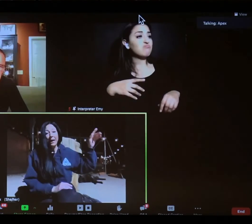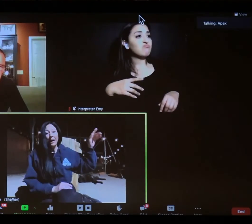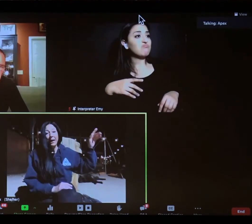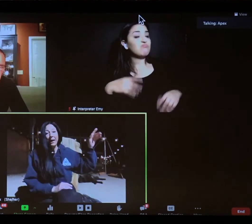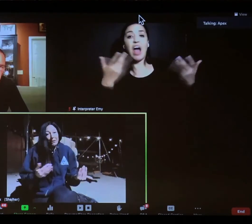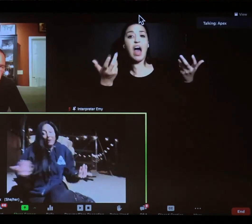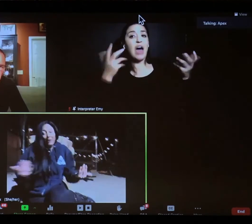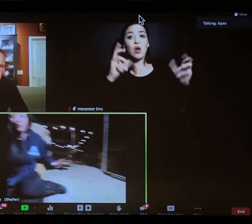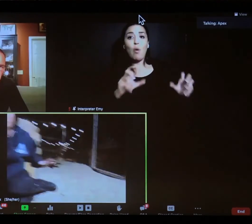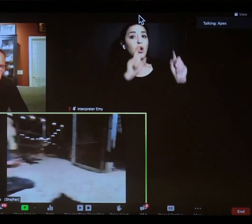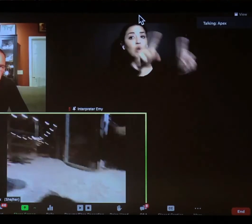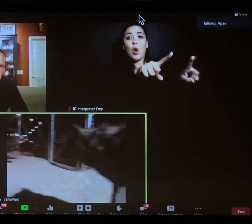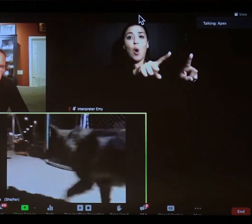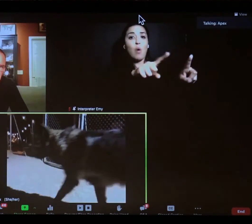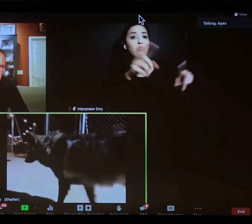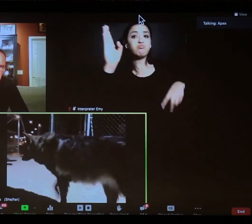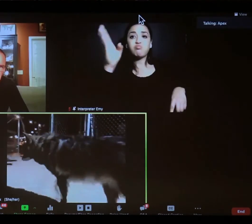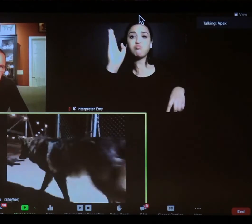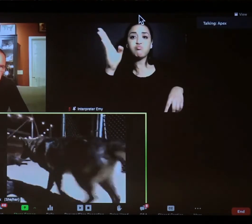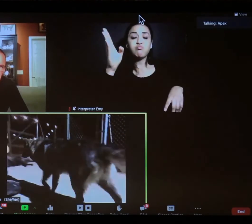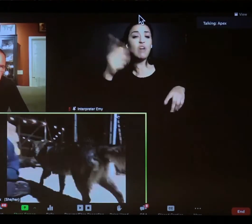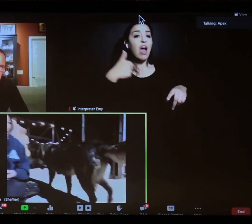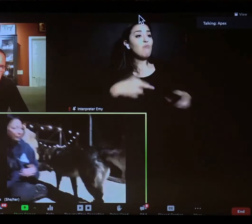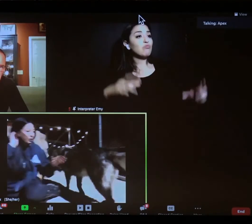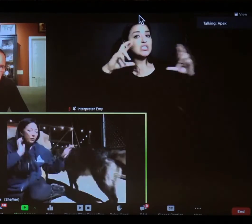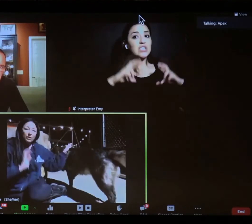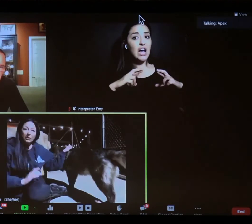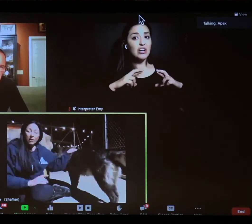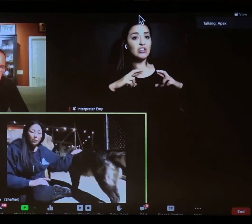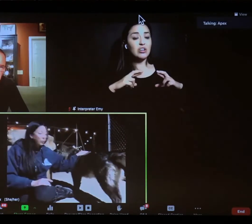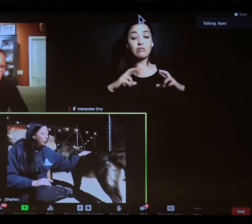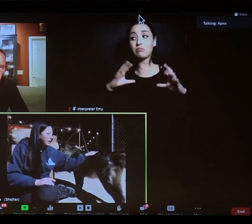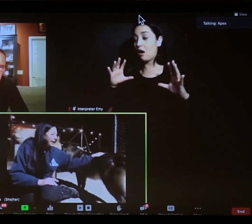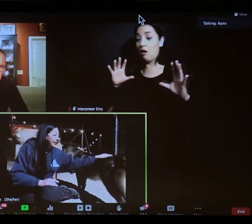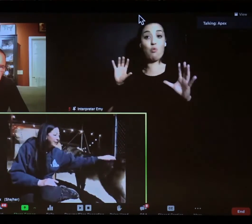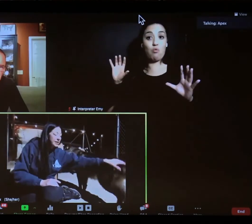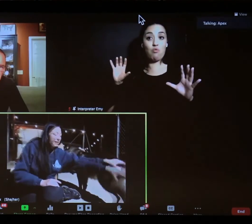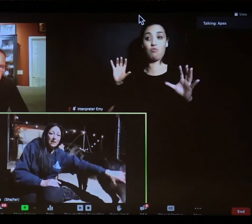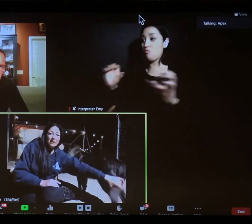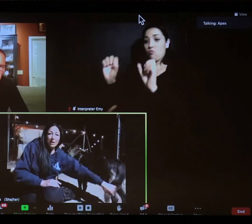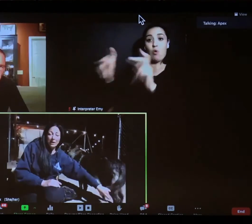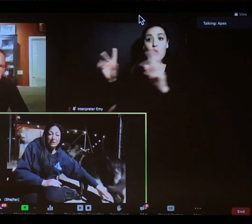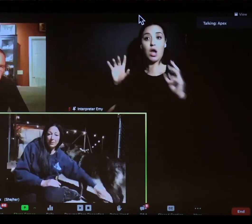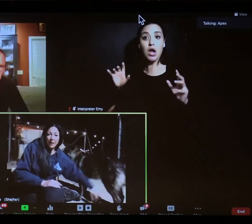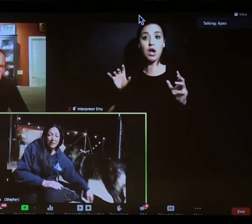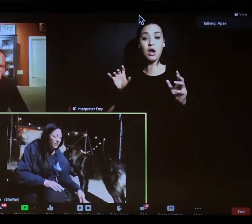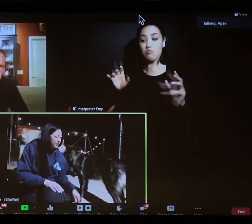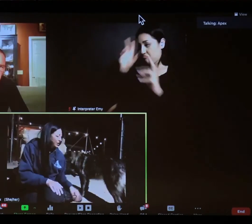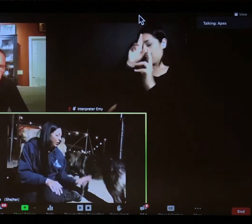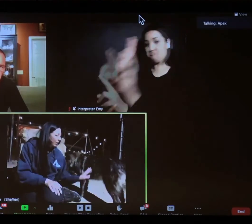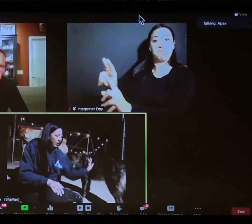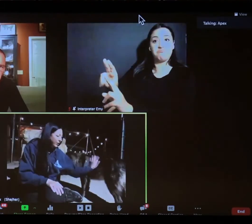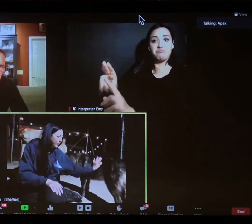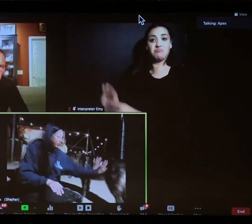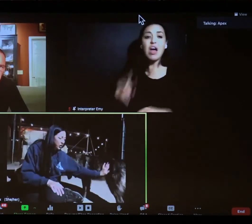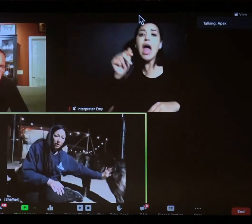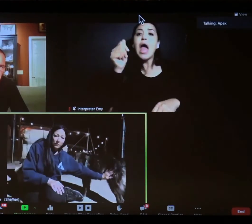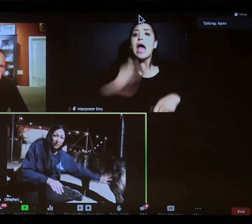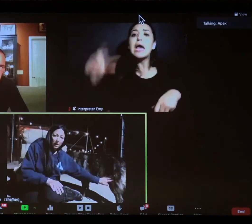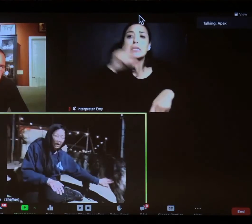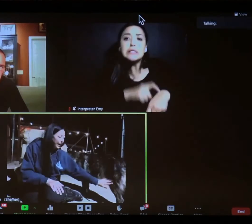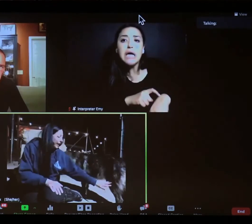tested it out, and he had a wonderful time. And whenever, any of these guys step in as ambassadors, it's all on their own